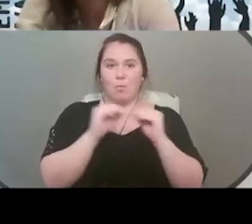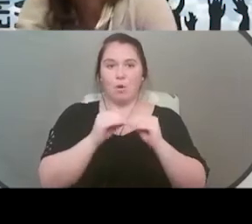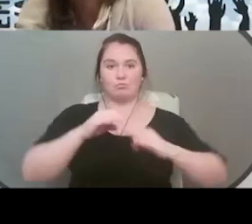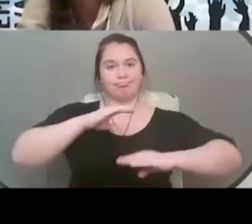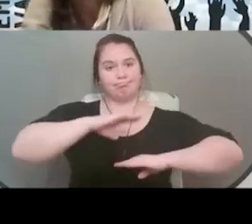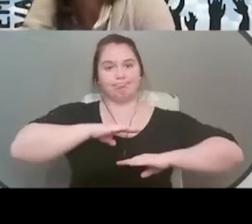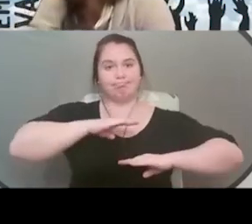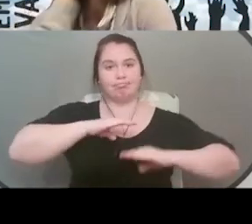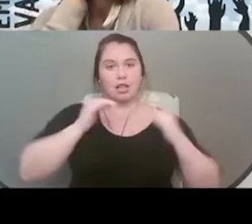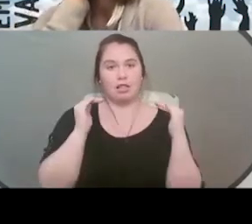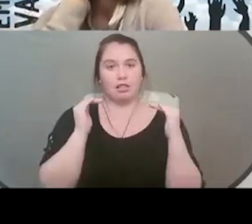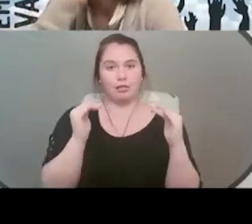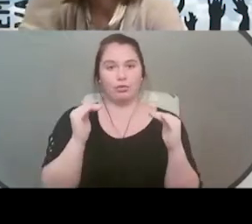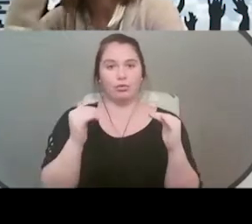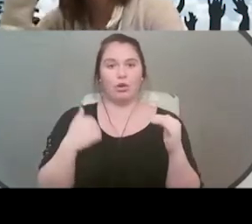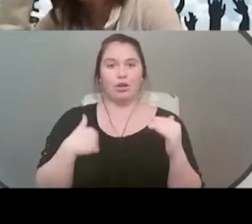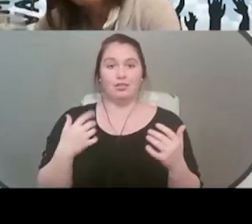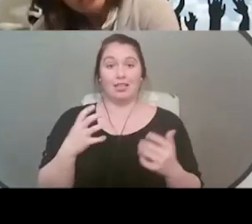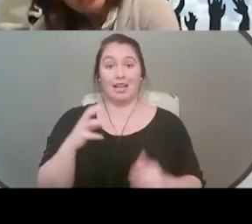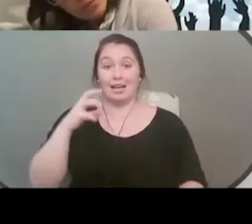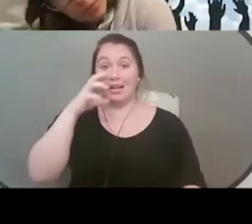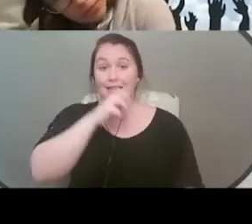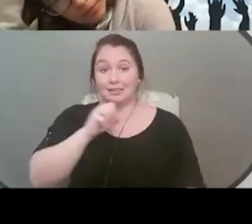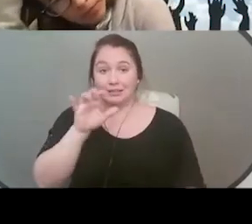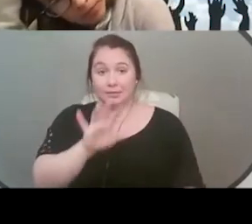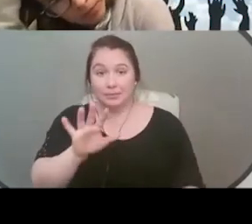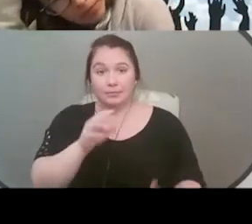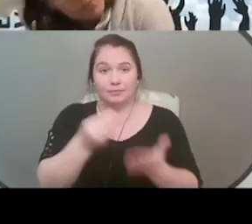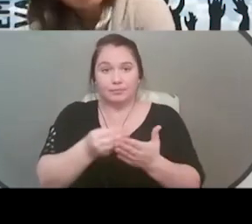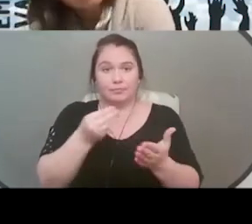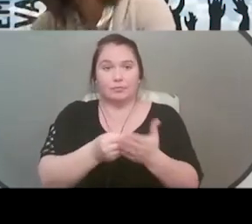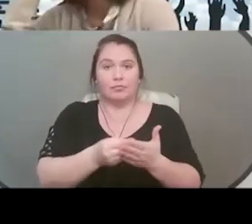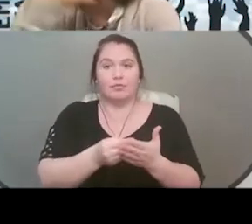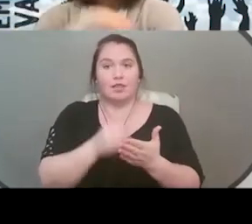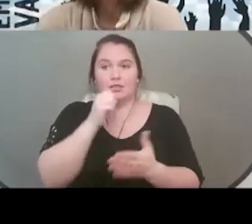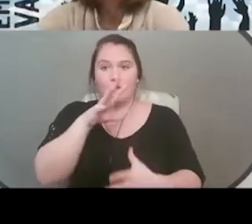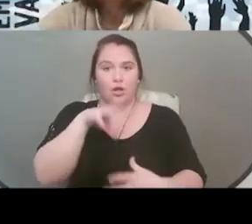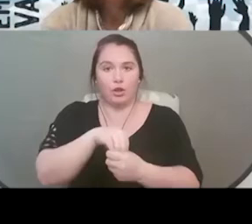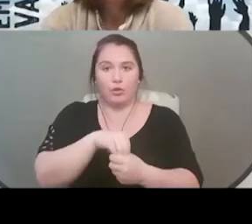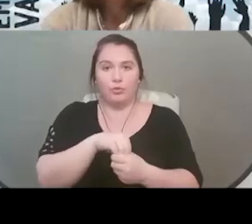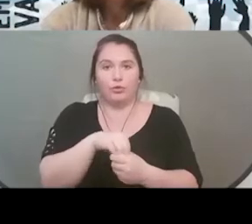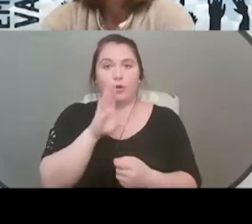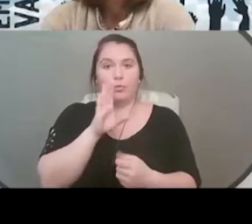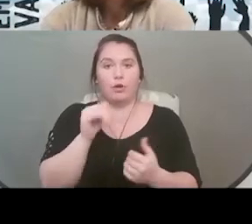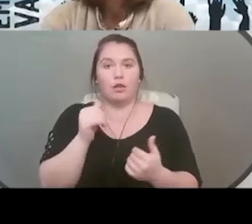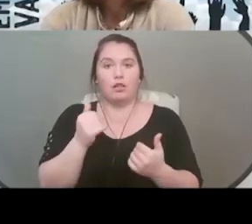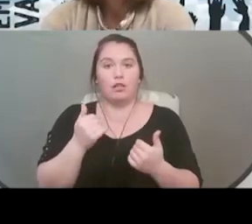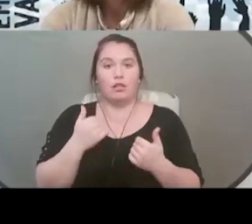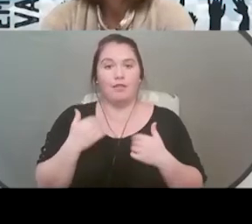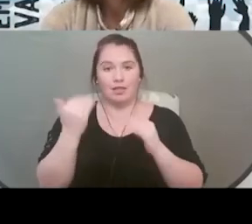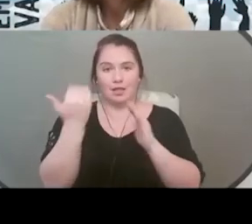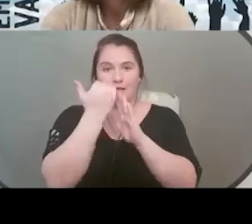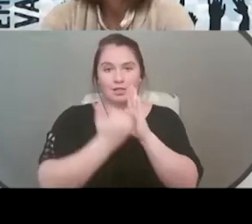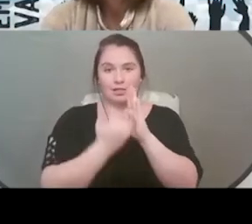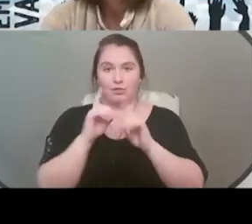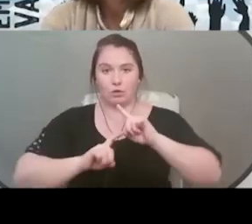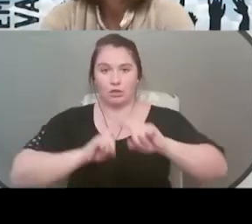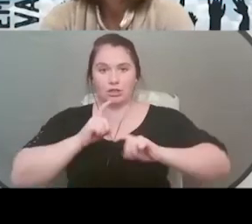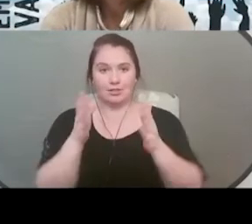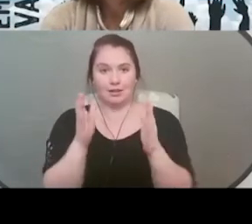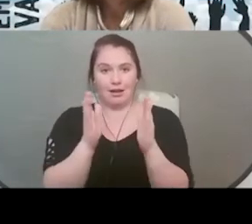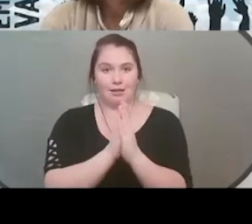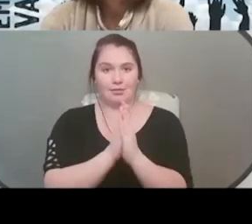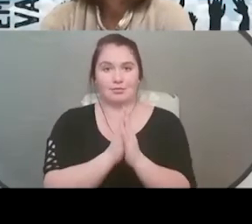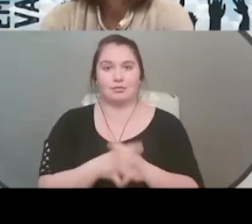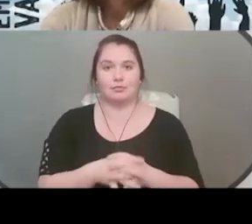not sure that the estimate included that money. And that was on the list of questions to ask. So and I